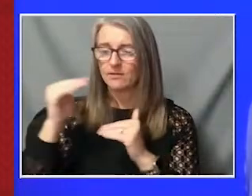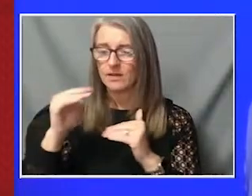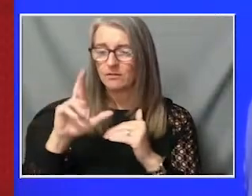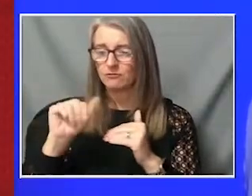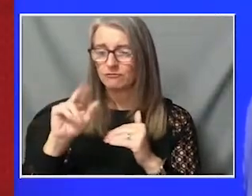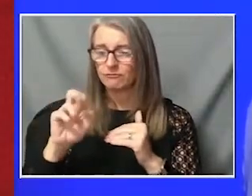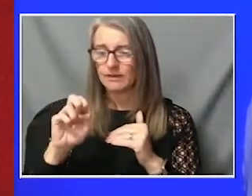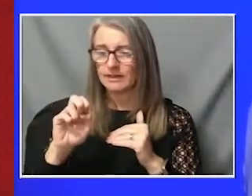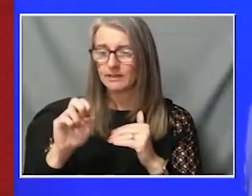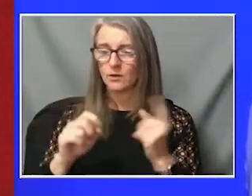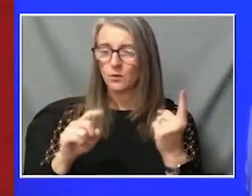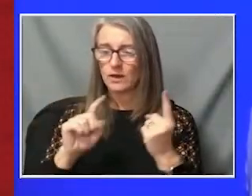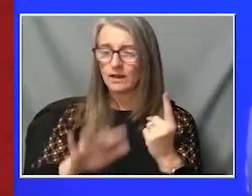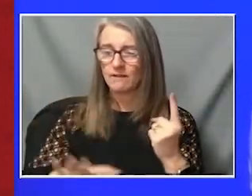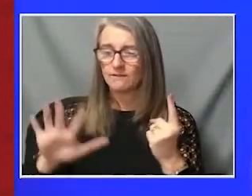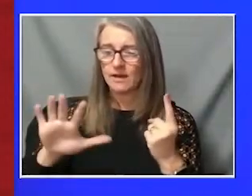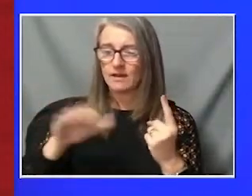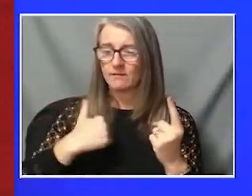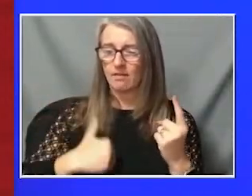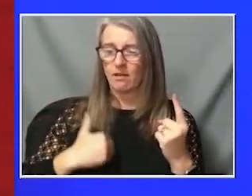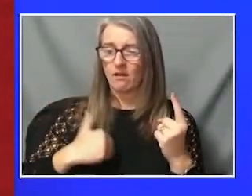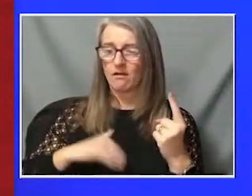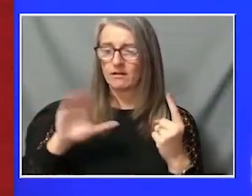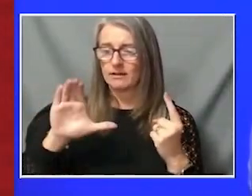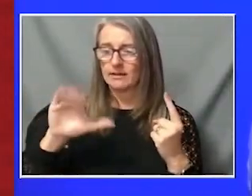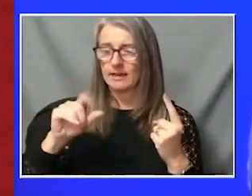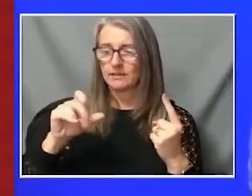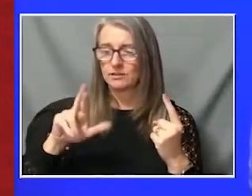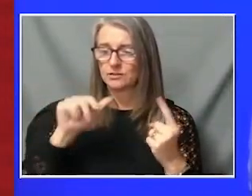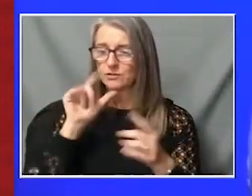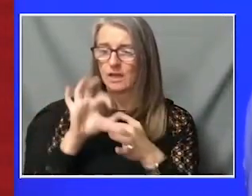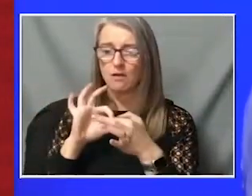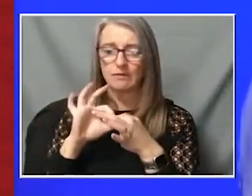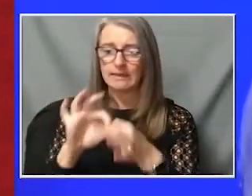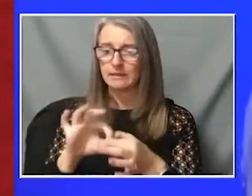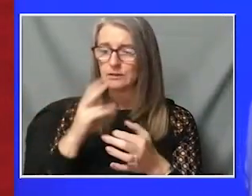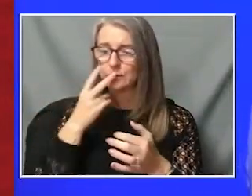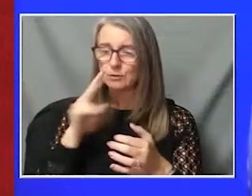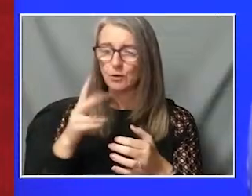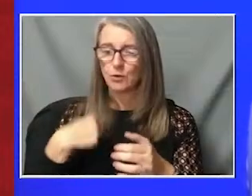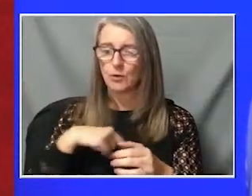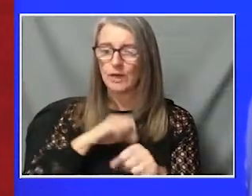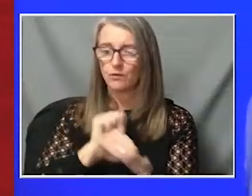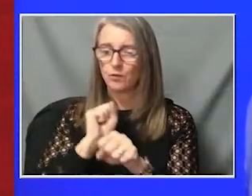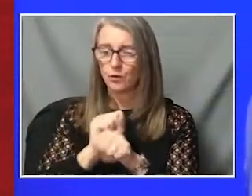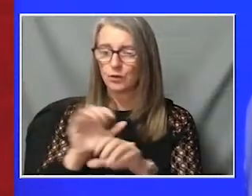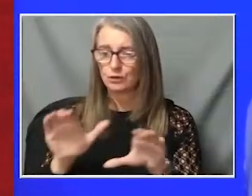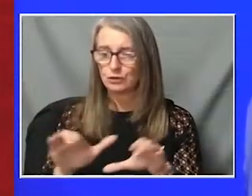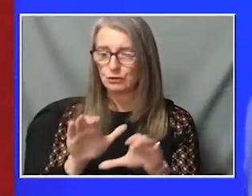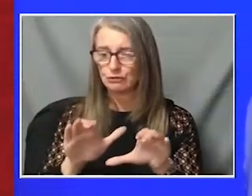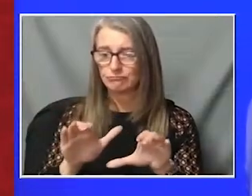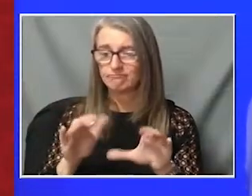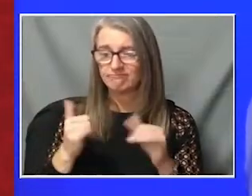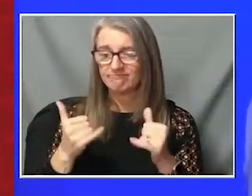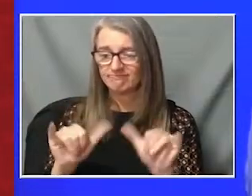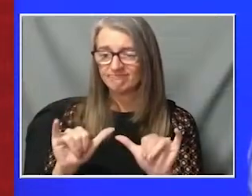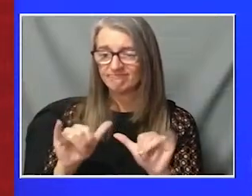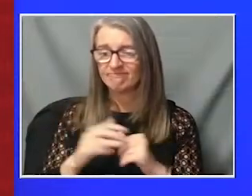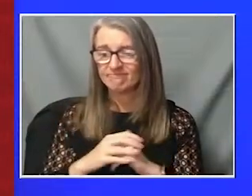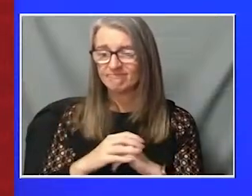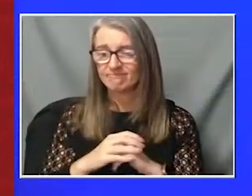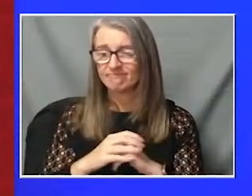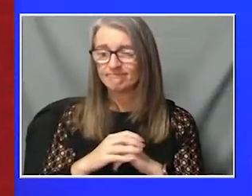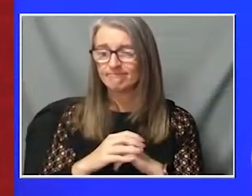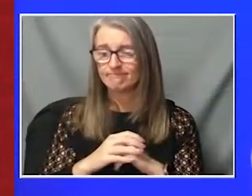of 5 lung cancers are not related to smoking, we have work to do. And I think it's just going to